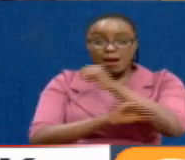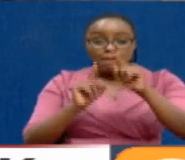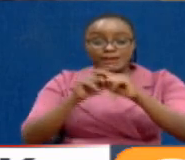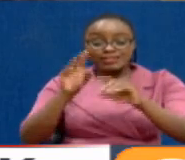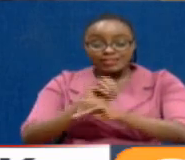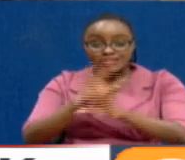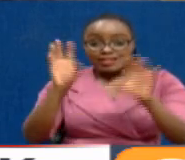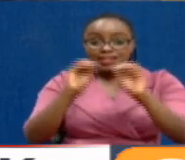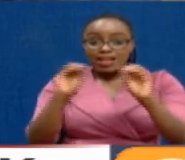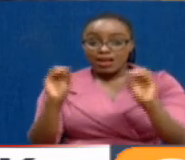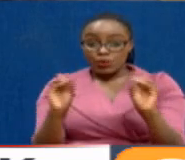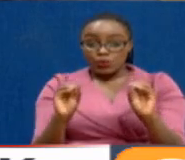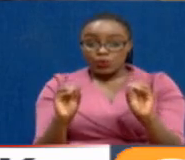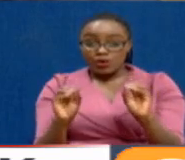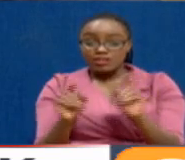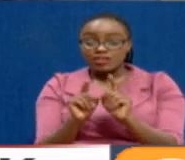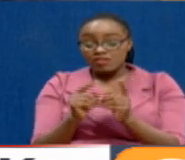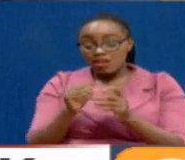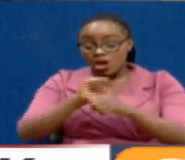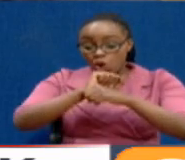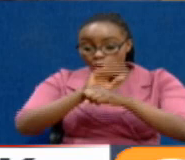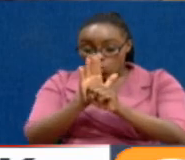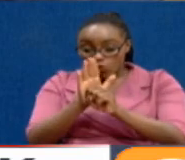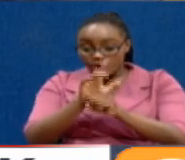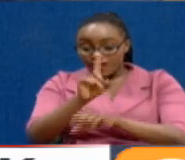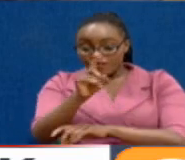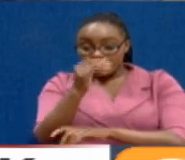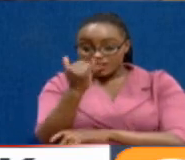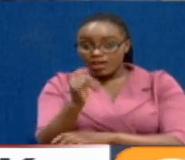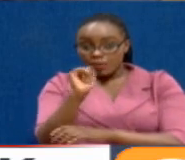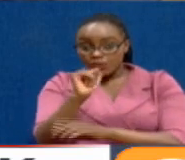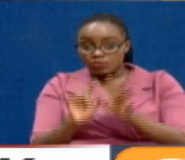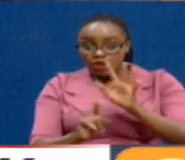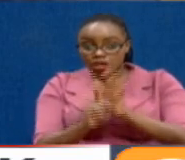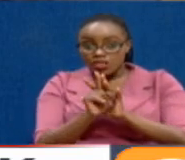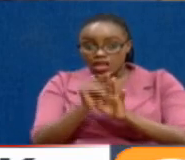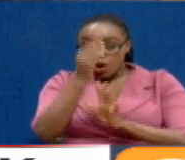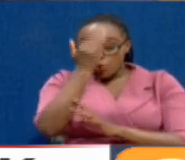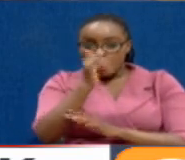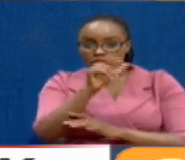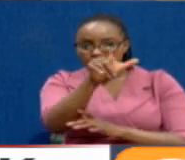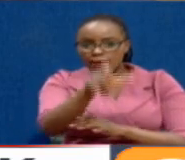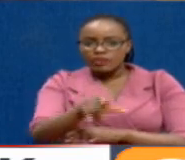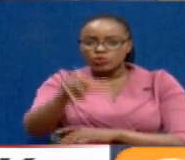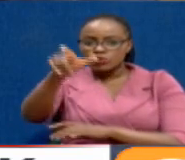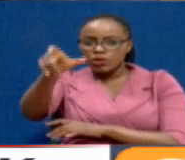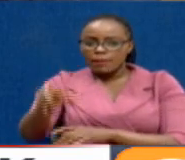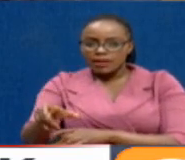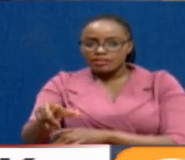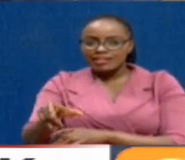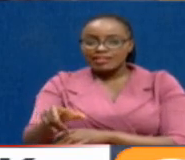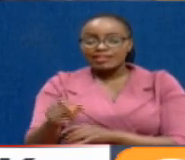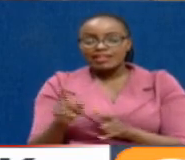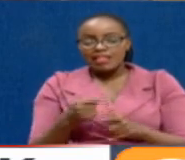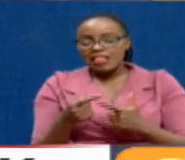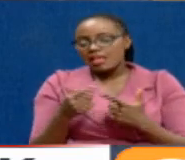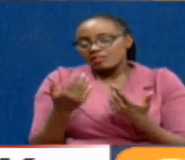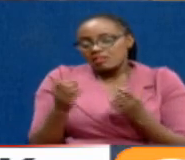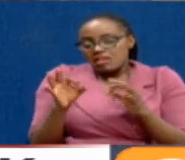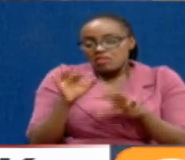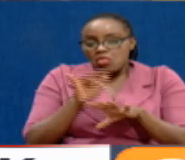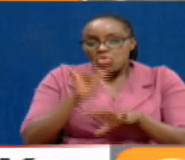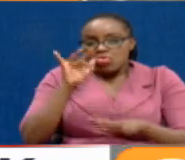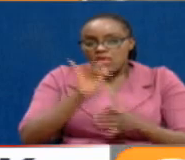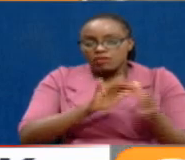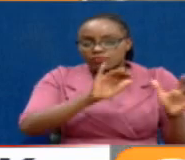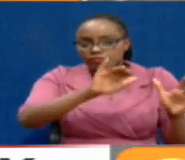clear that yes, COVID-19 can be spread through sewage. What we've seen is person-to-person transmission through droplets and contaminated surfaces.